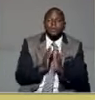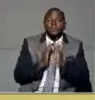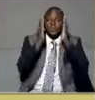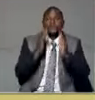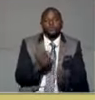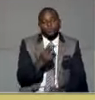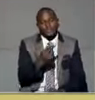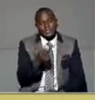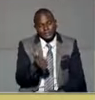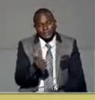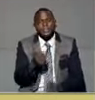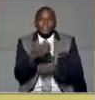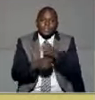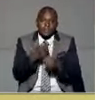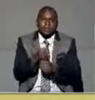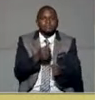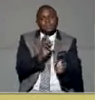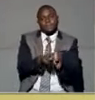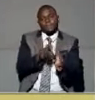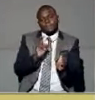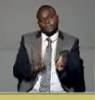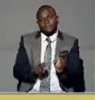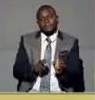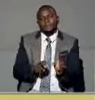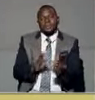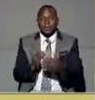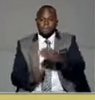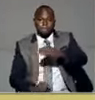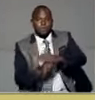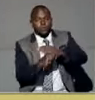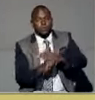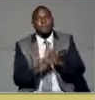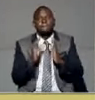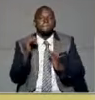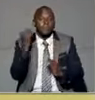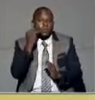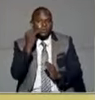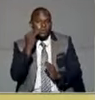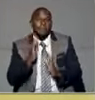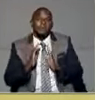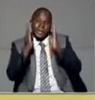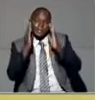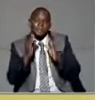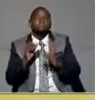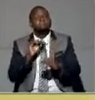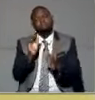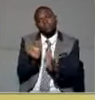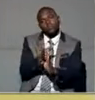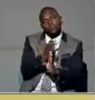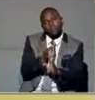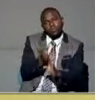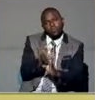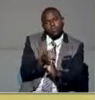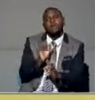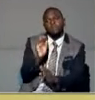26 years, wow. and he founded Busoga Diocese and mentored many clergy, including those